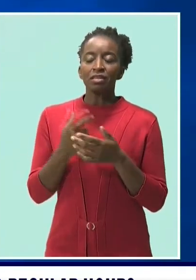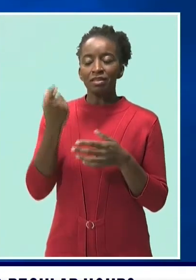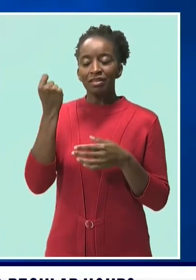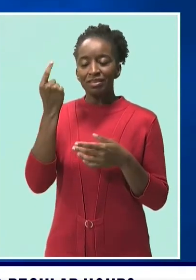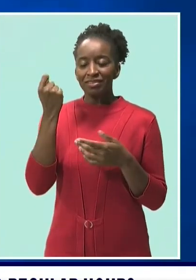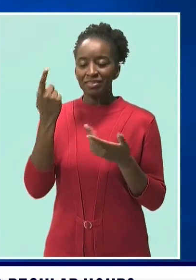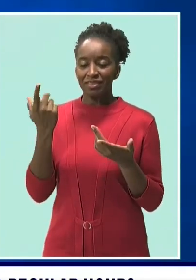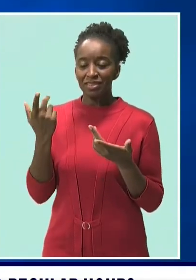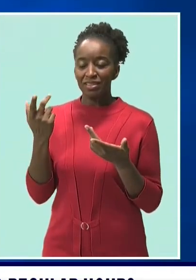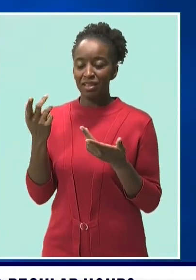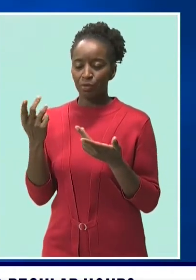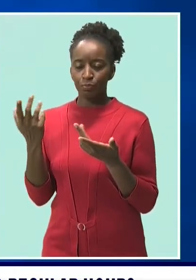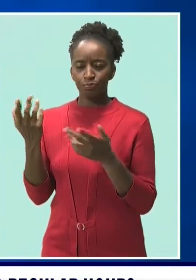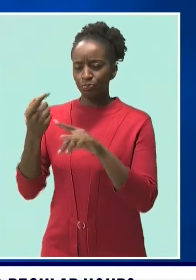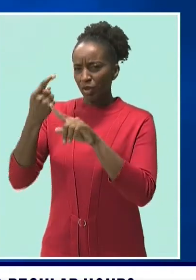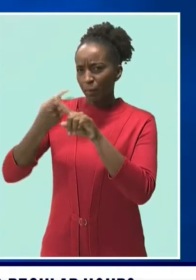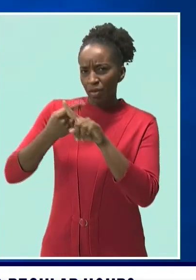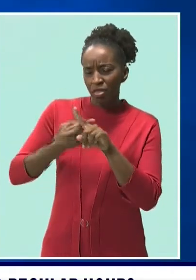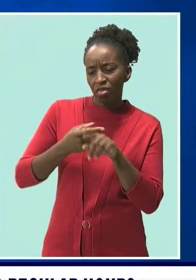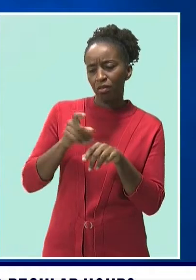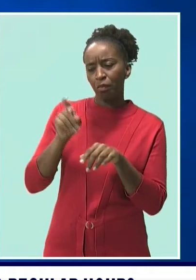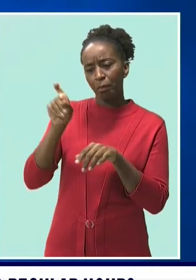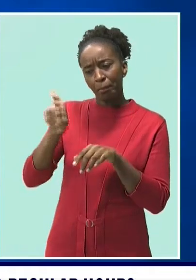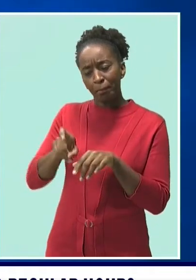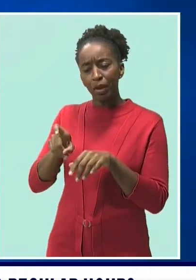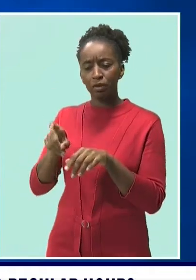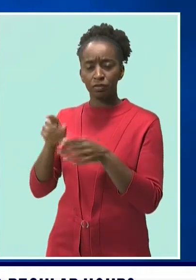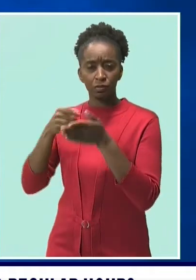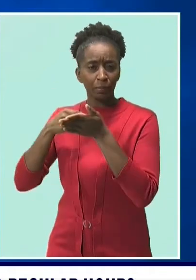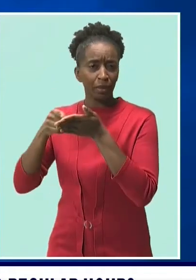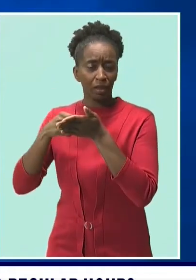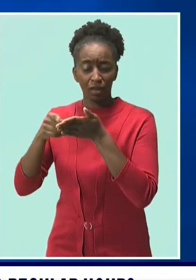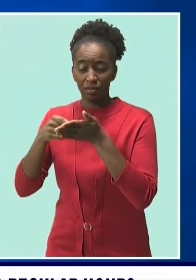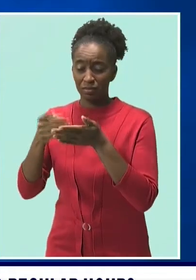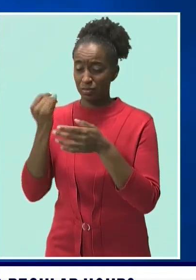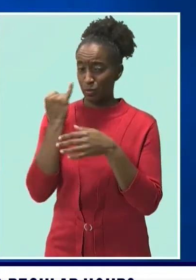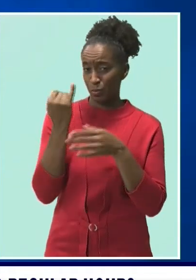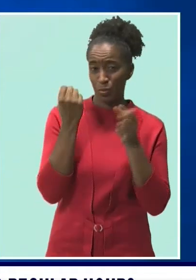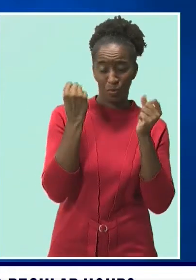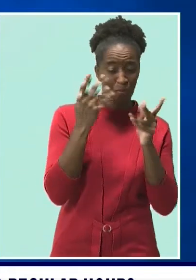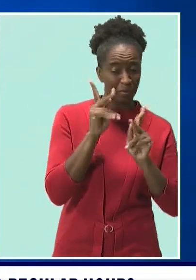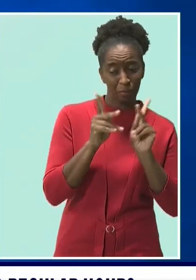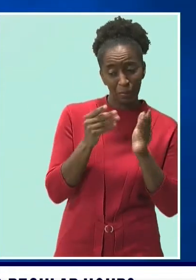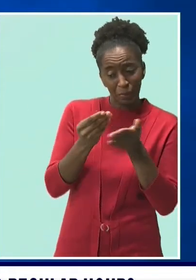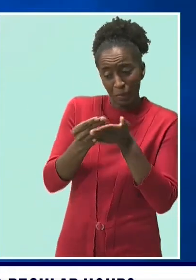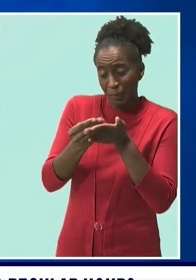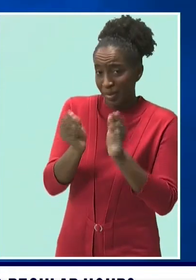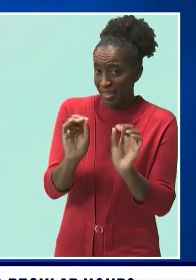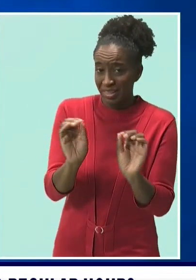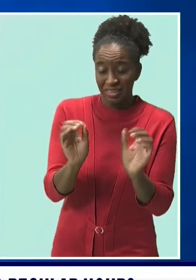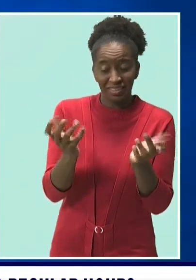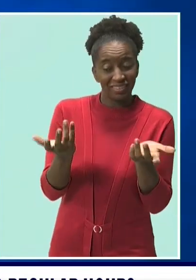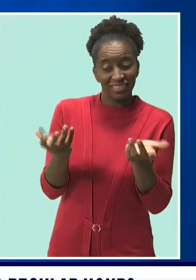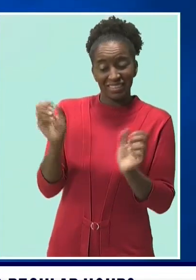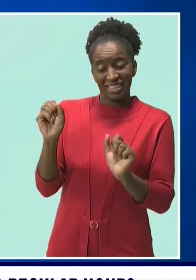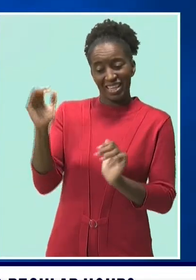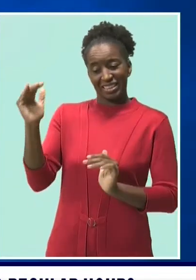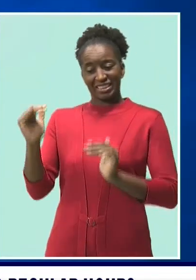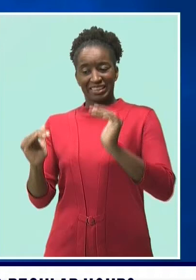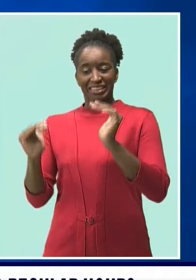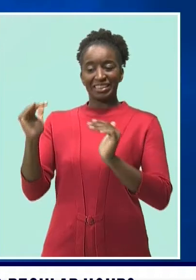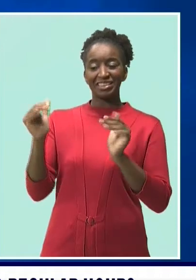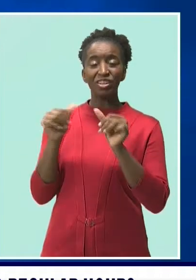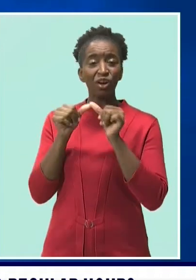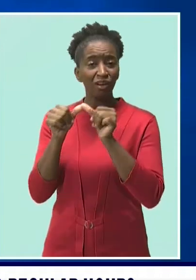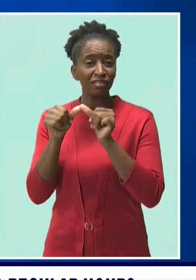So at this time, you have to try and do what you can to stay in business and keep your head above water. And that is why businesses